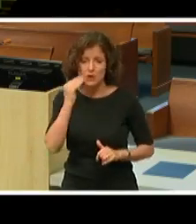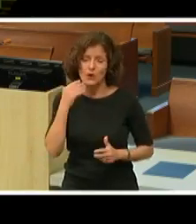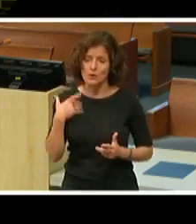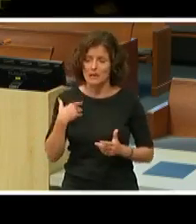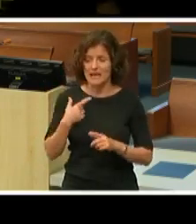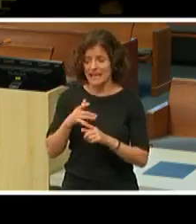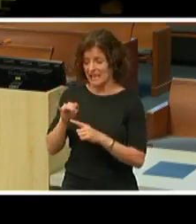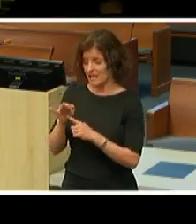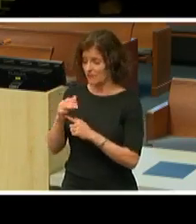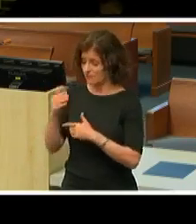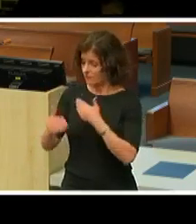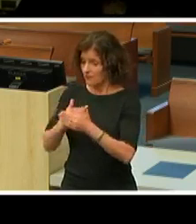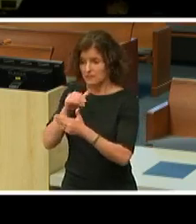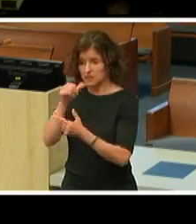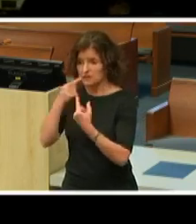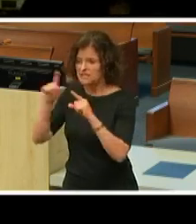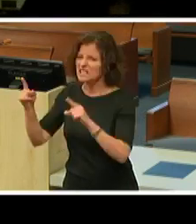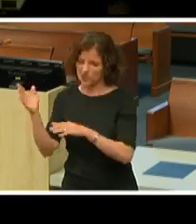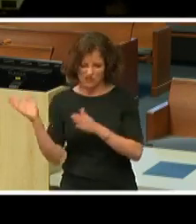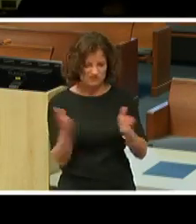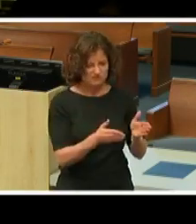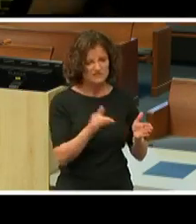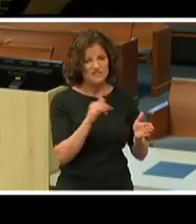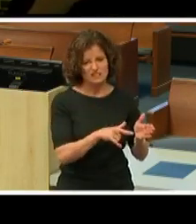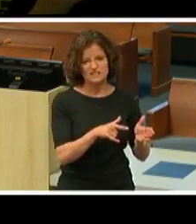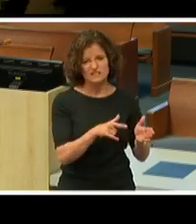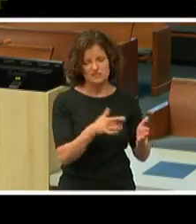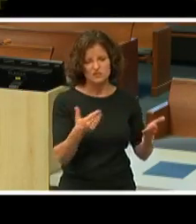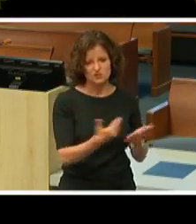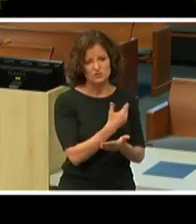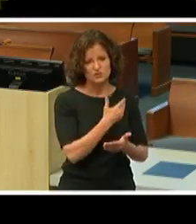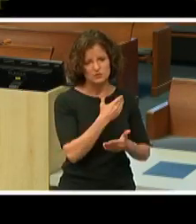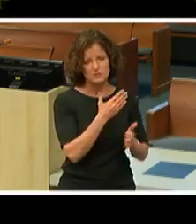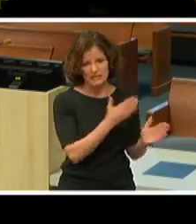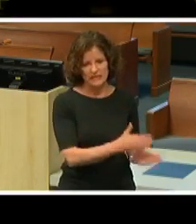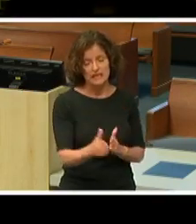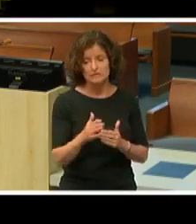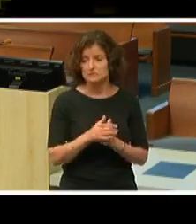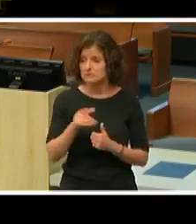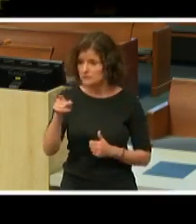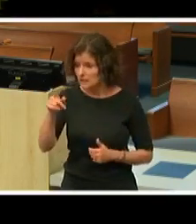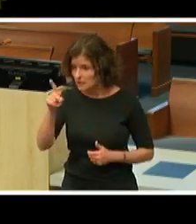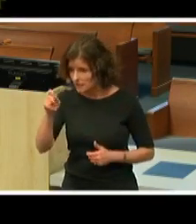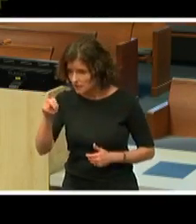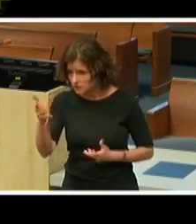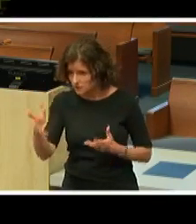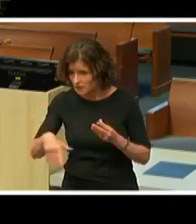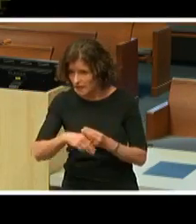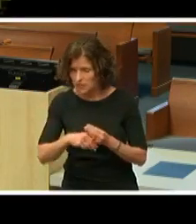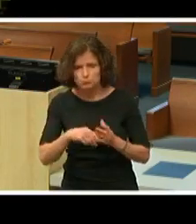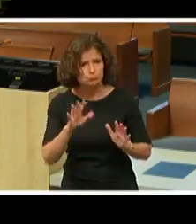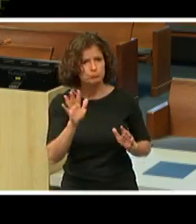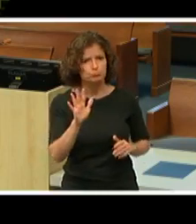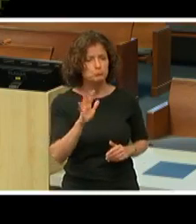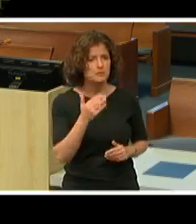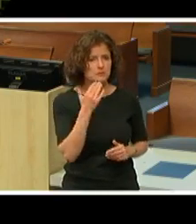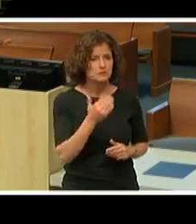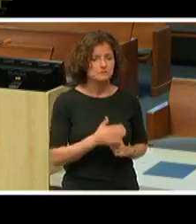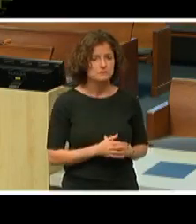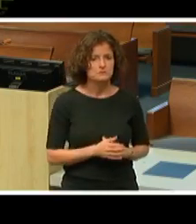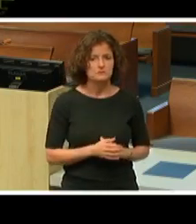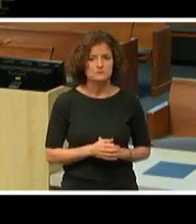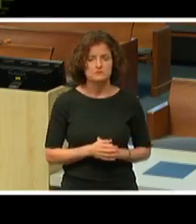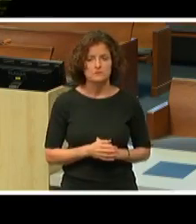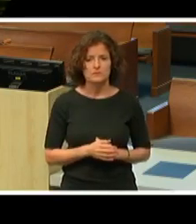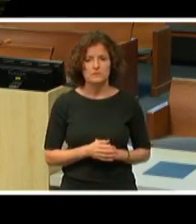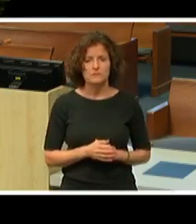doesn't work. And I don't see any light. Ken, did you want to say something? No, go ahead. Okay. So what